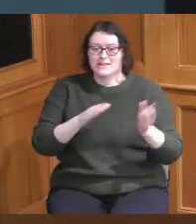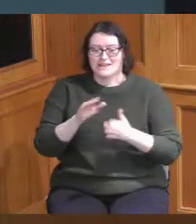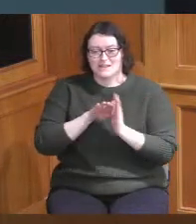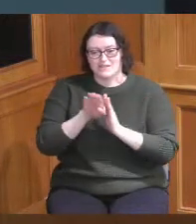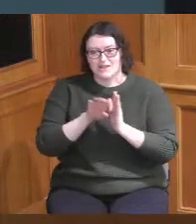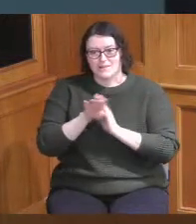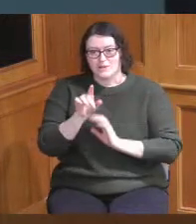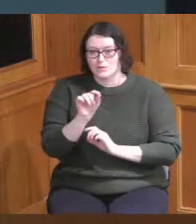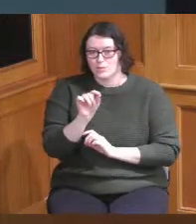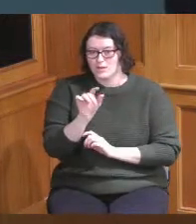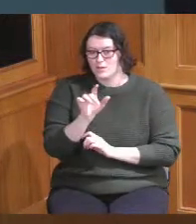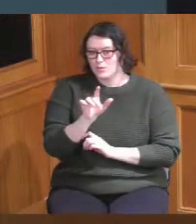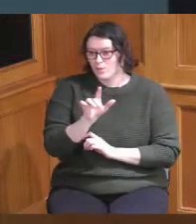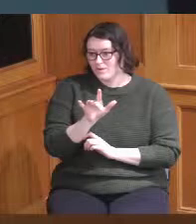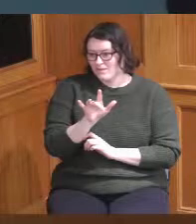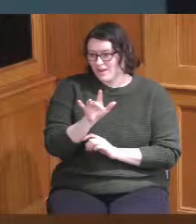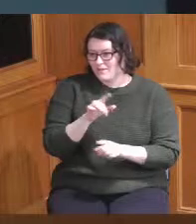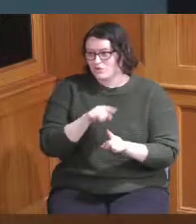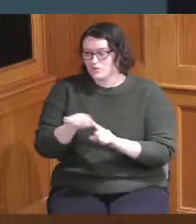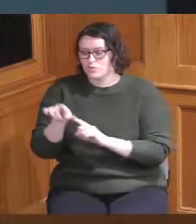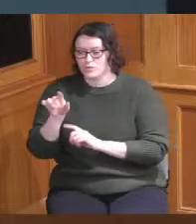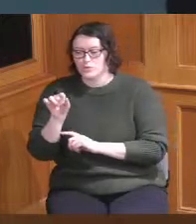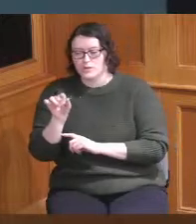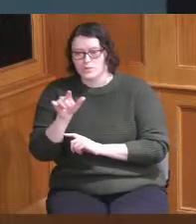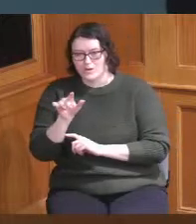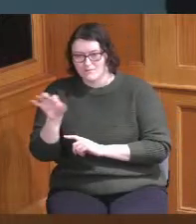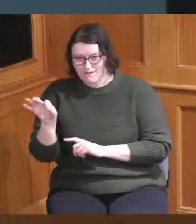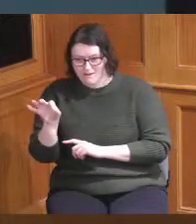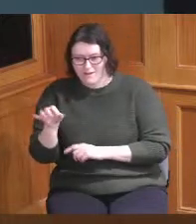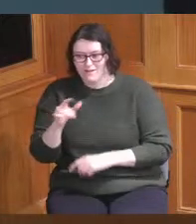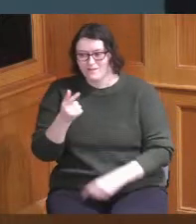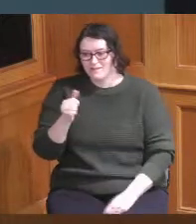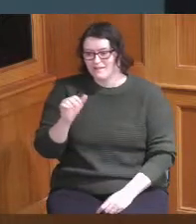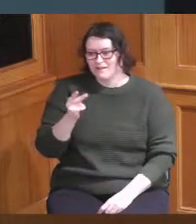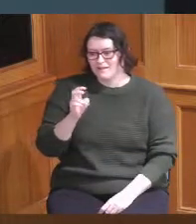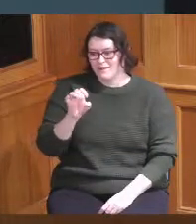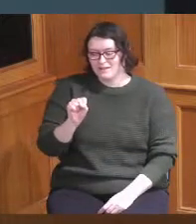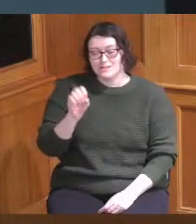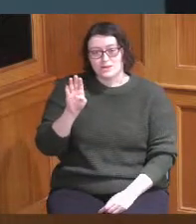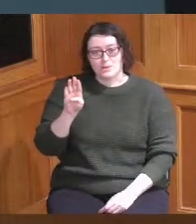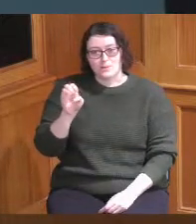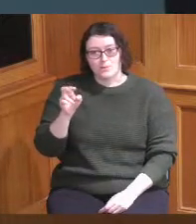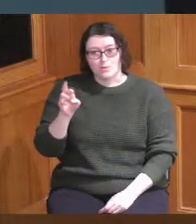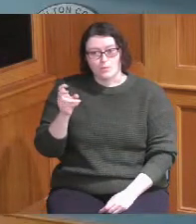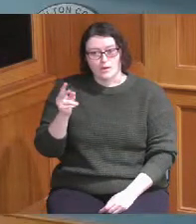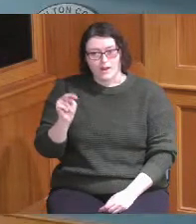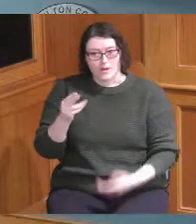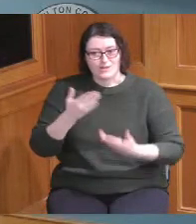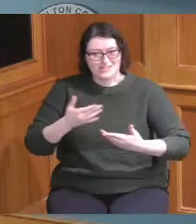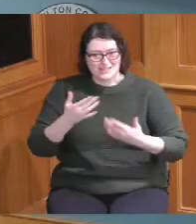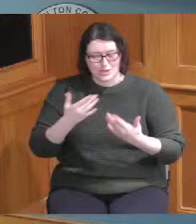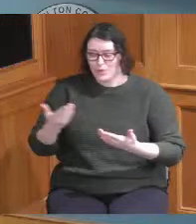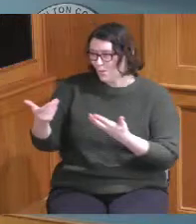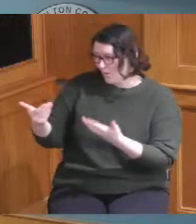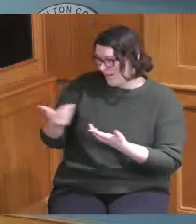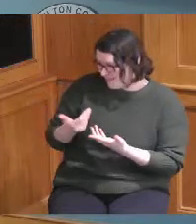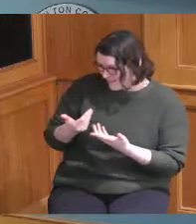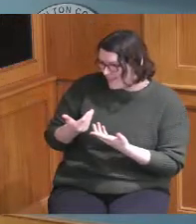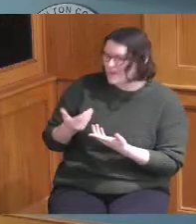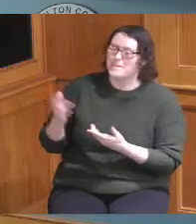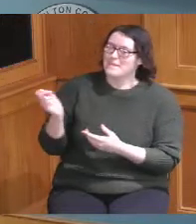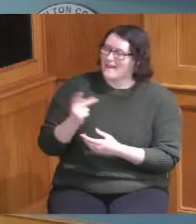2025-2029 Consolidated Plan. James Brown is here from the Community Development Department. Welcome